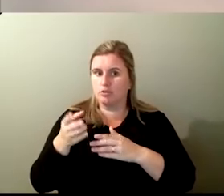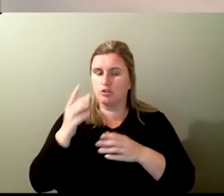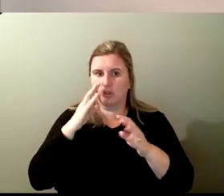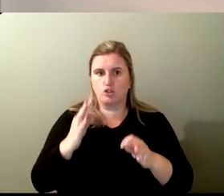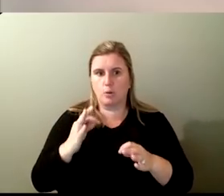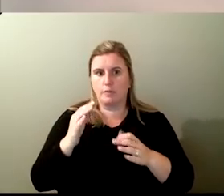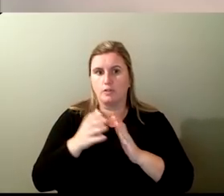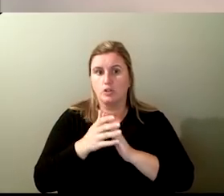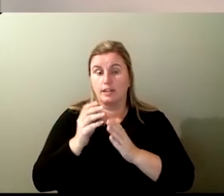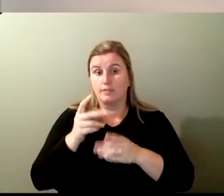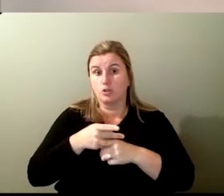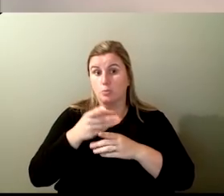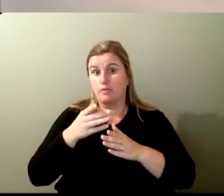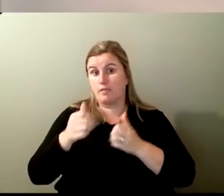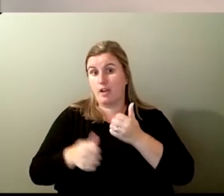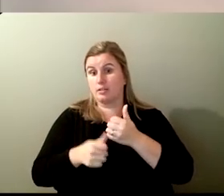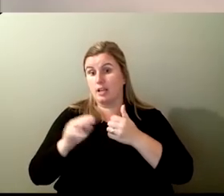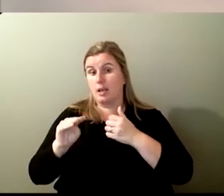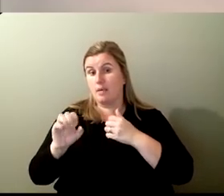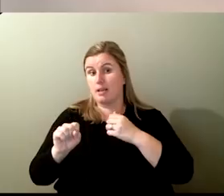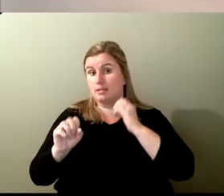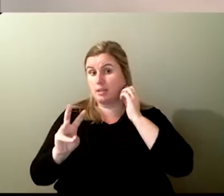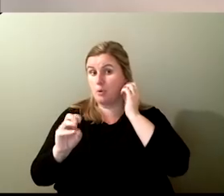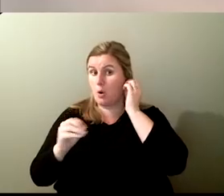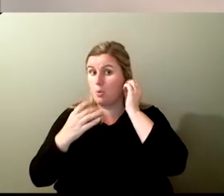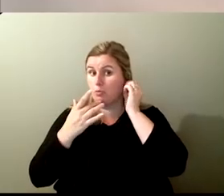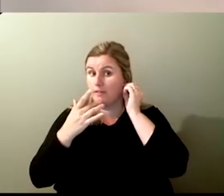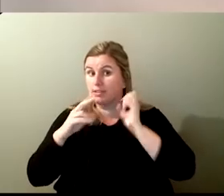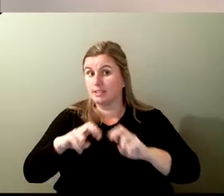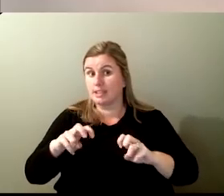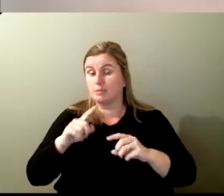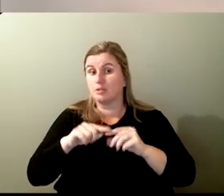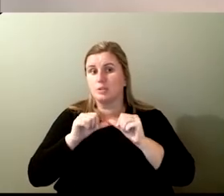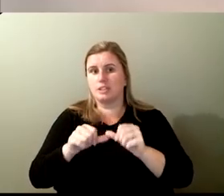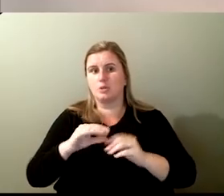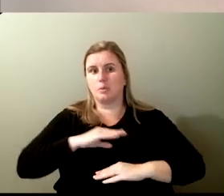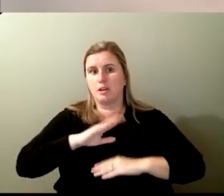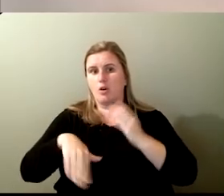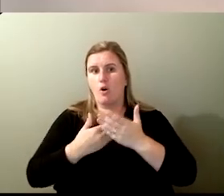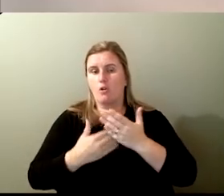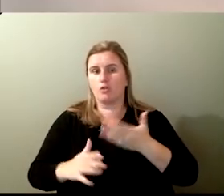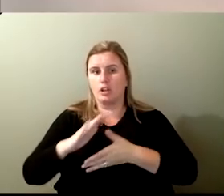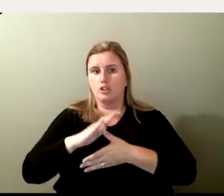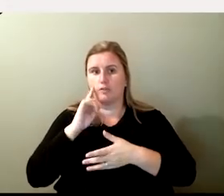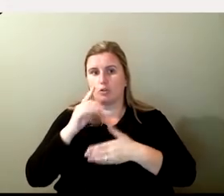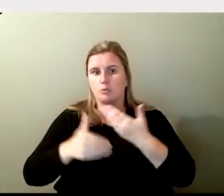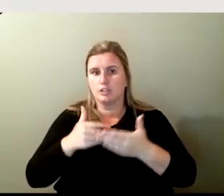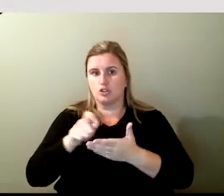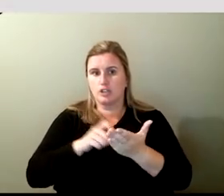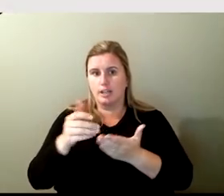the supervisee's MSWO preference assessments continue to meet all the criteria of the procedural